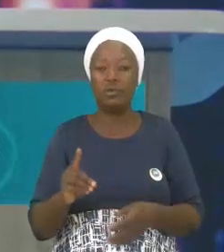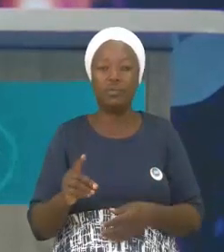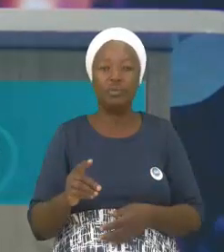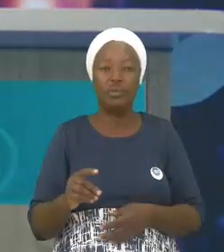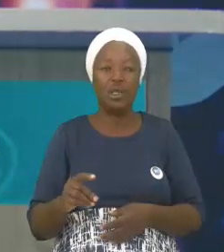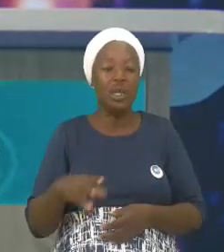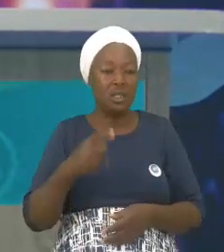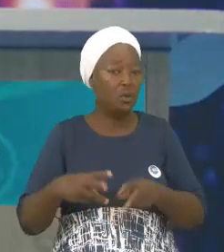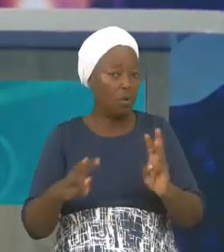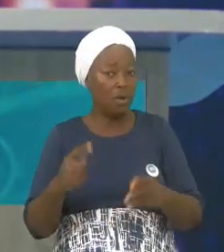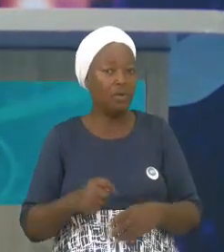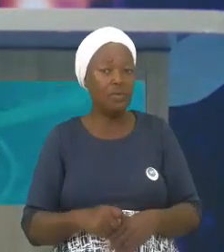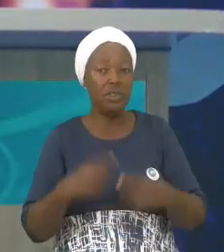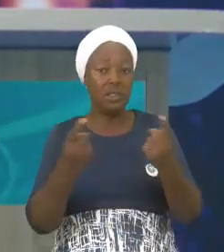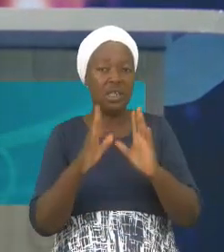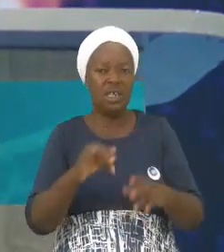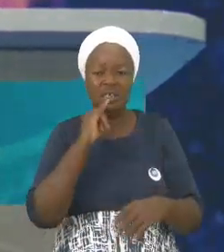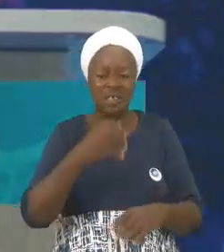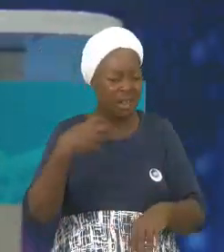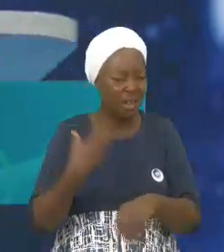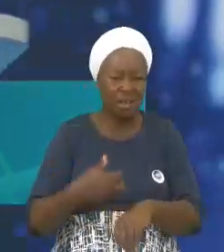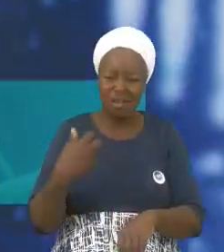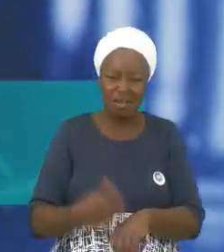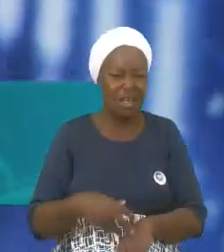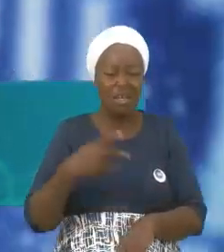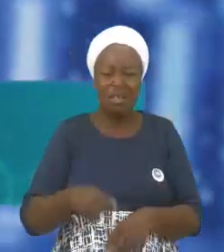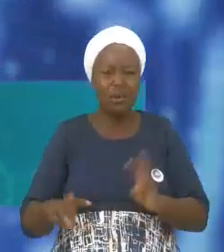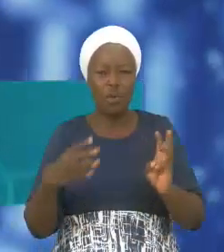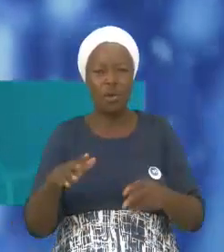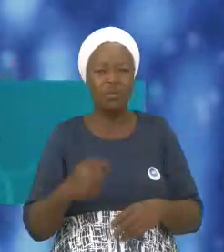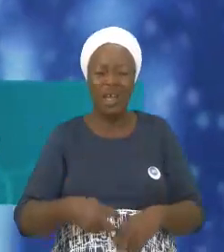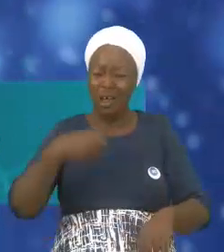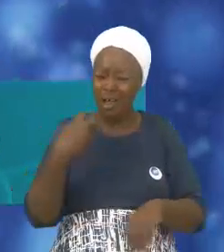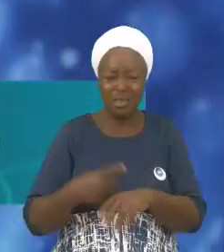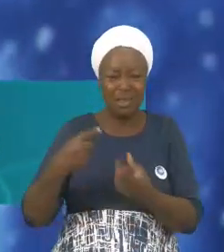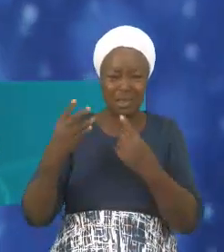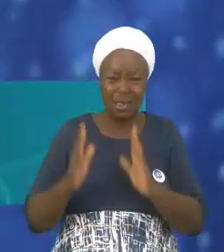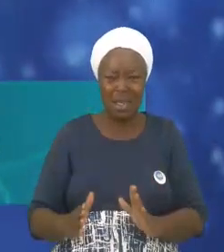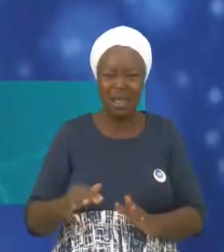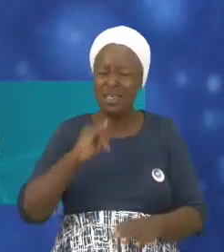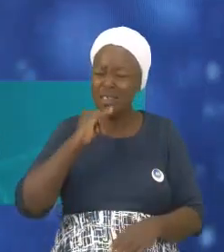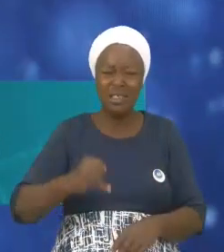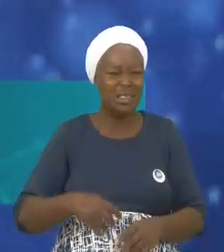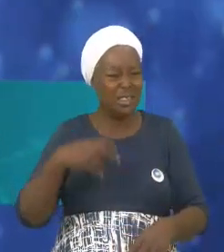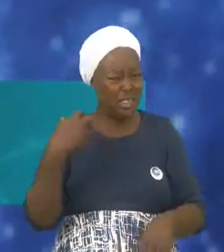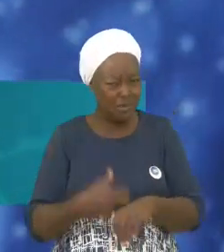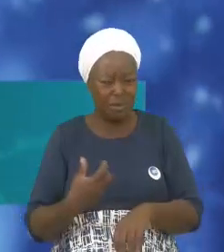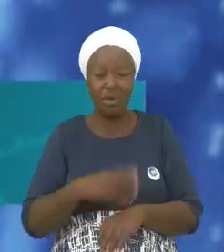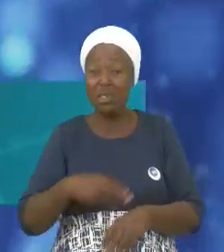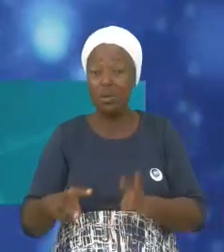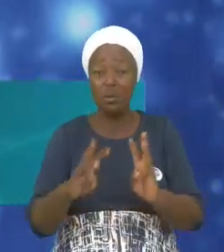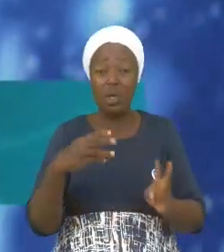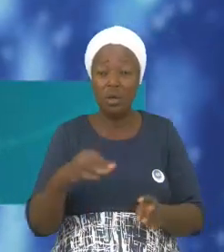the transgressor is hard. The way of the hardened sinner is hard. The way of